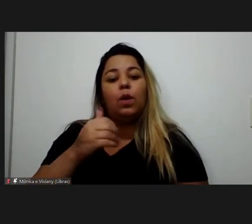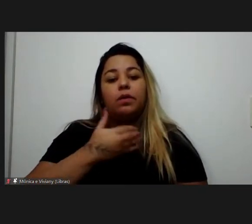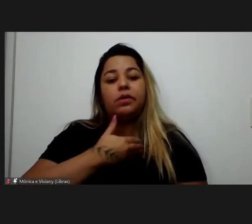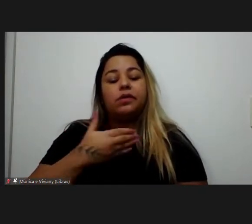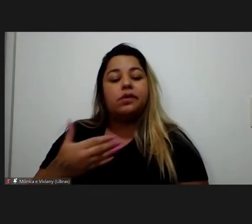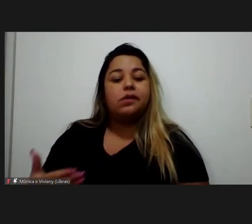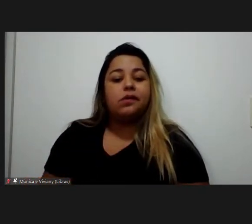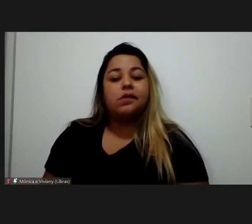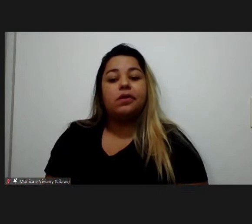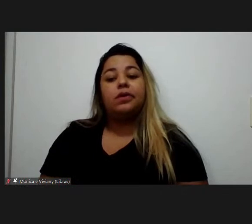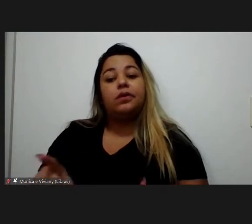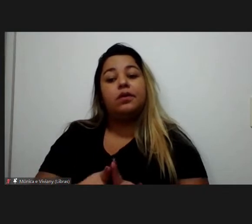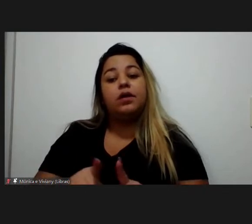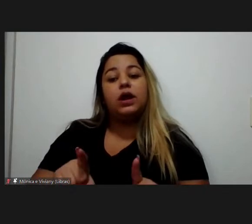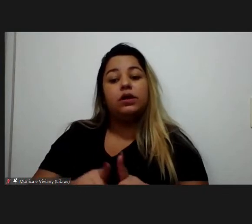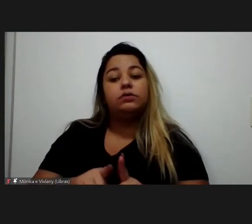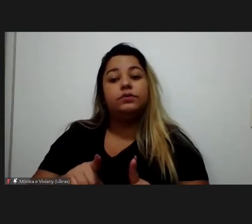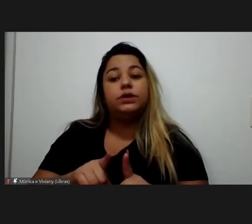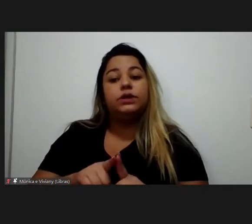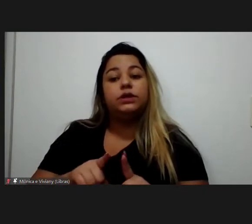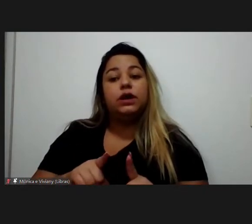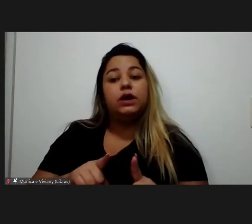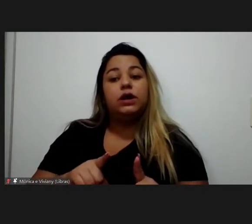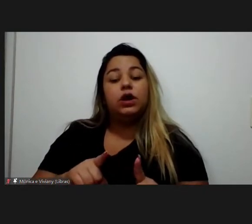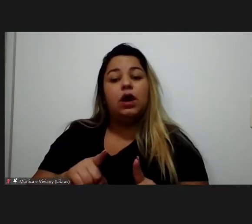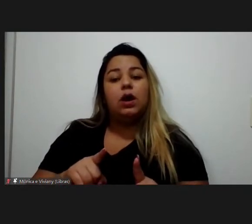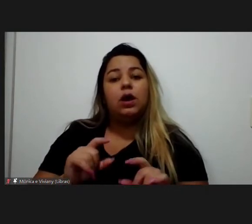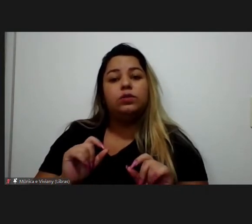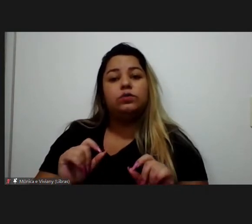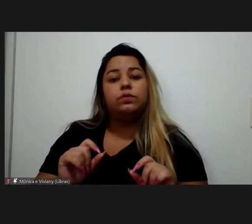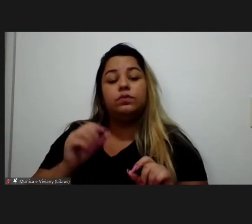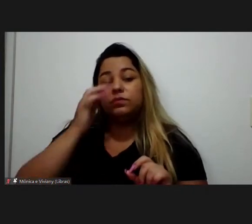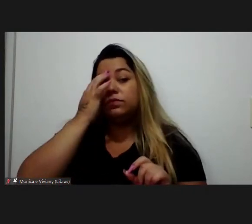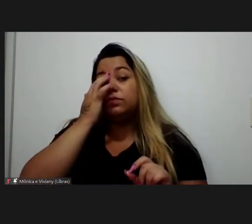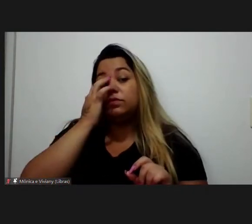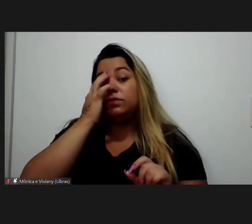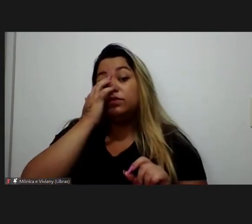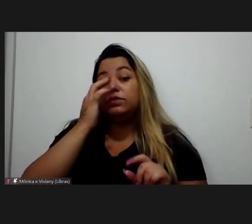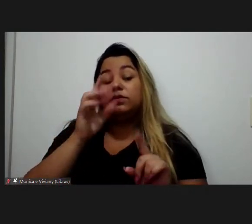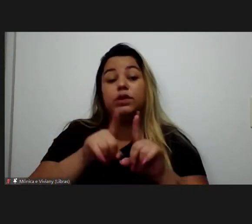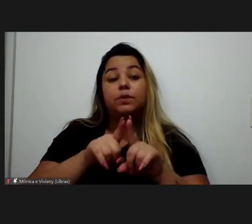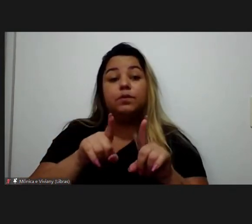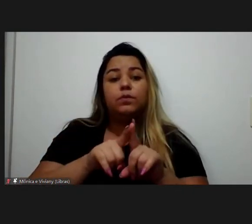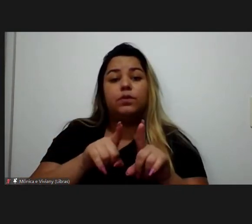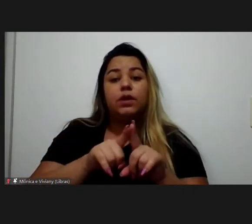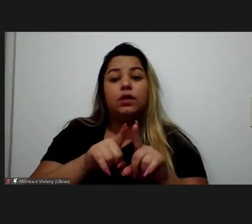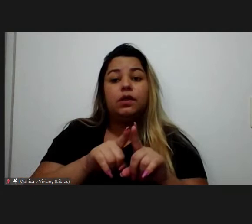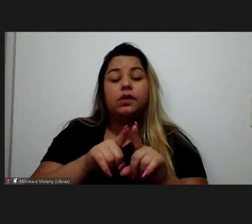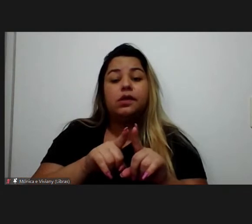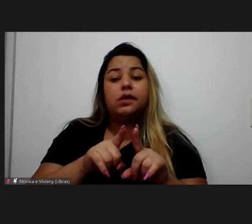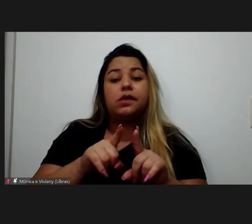to discuss with the possibility of high come